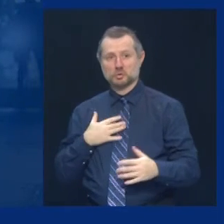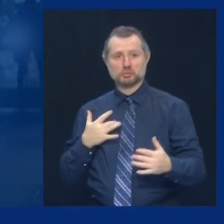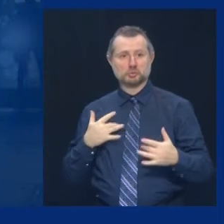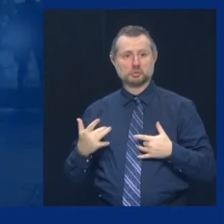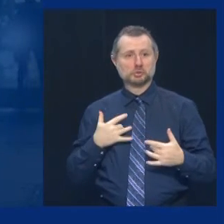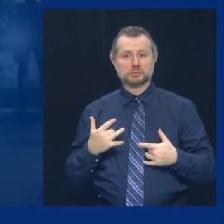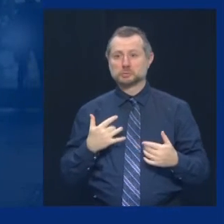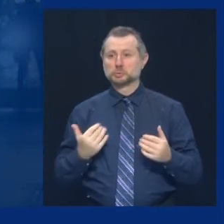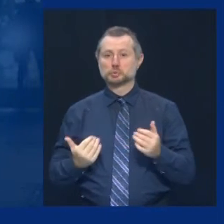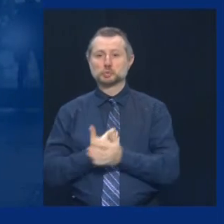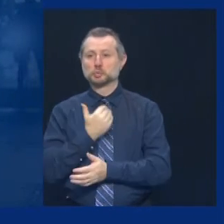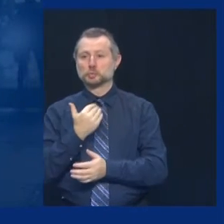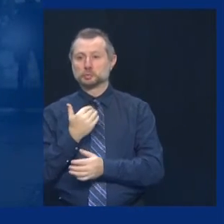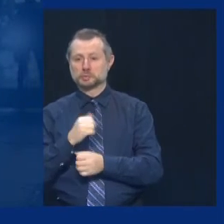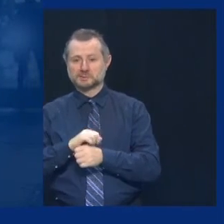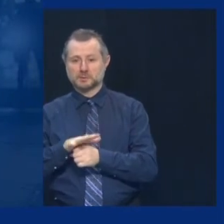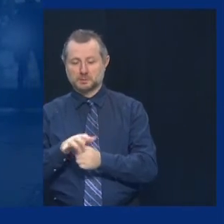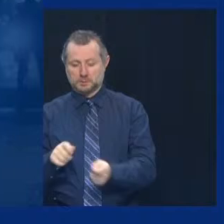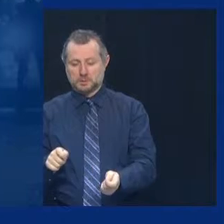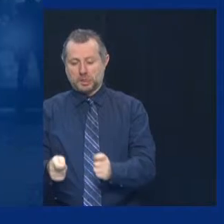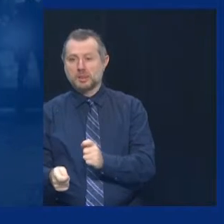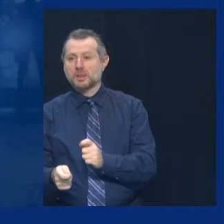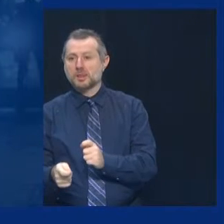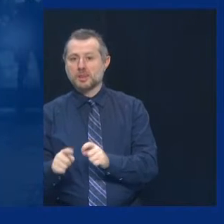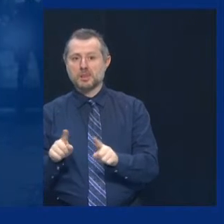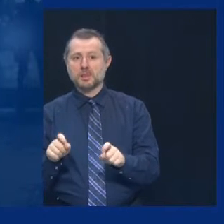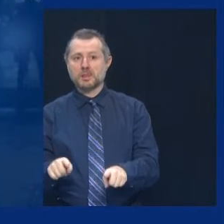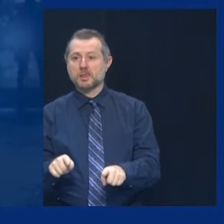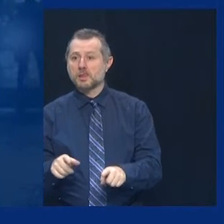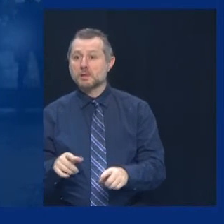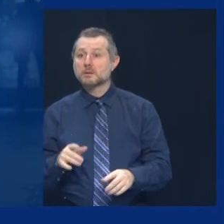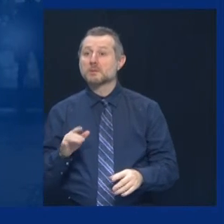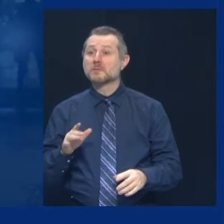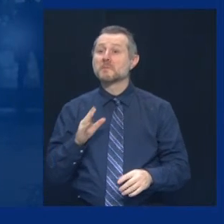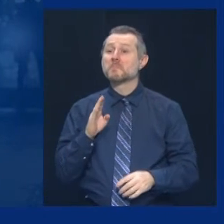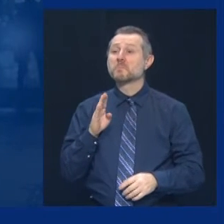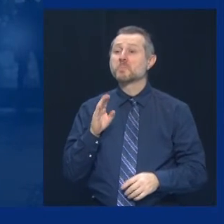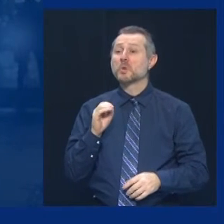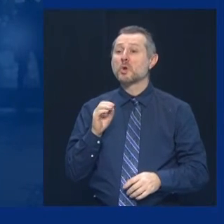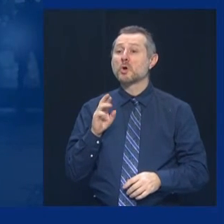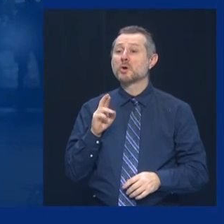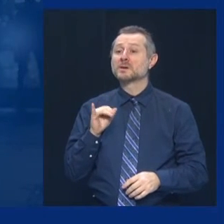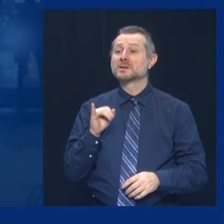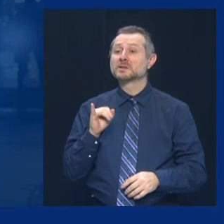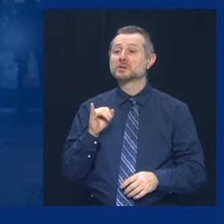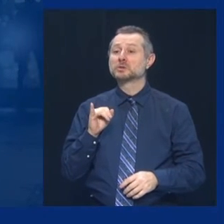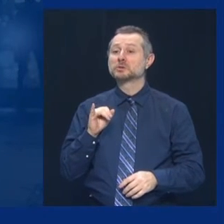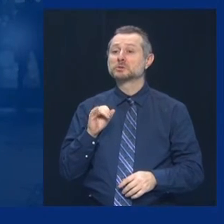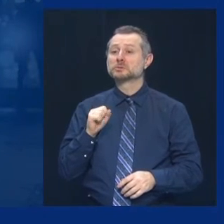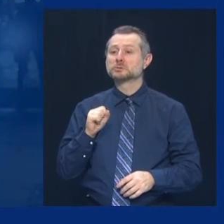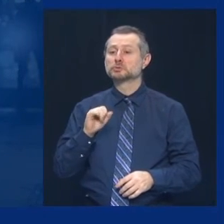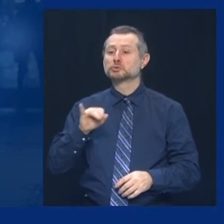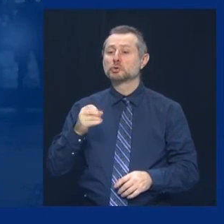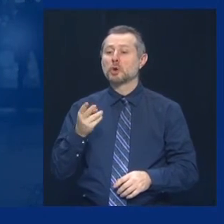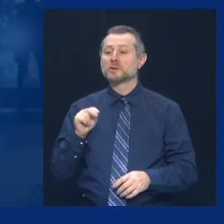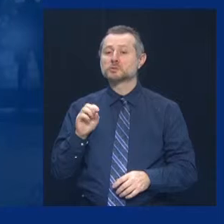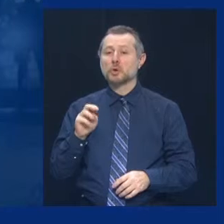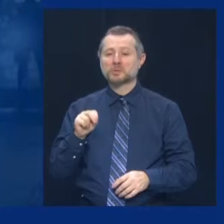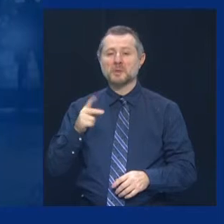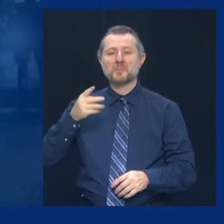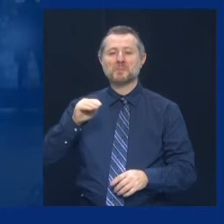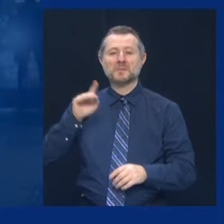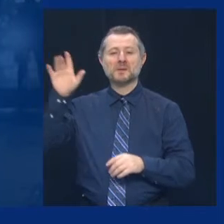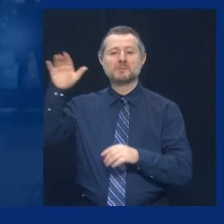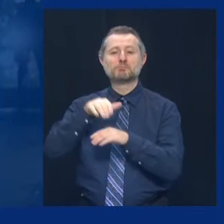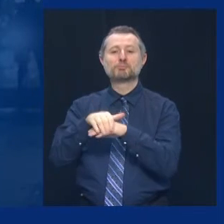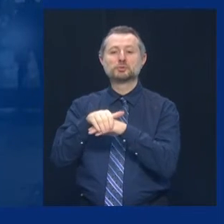The strain, according to Boris Johnson, is 70% more transmittable than the old strain.